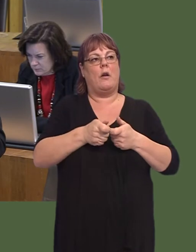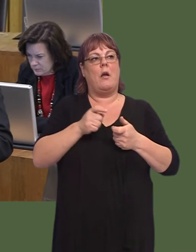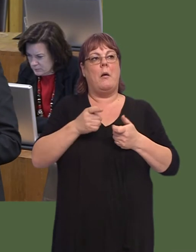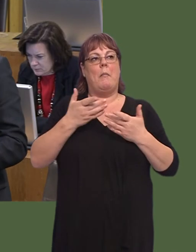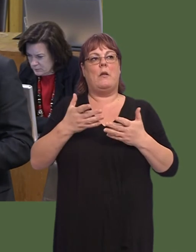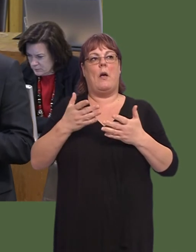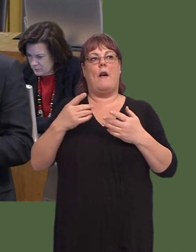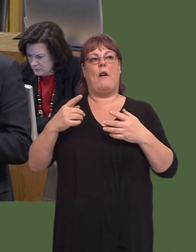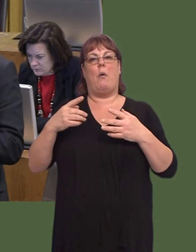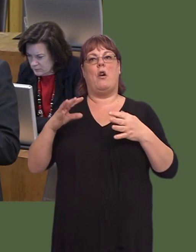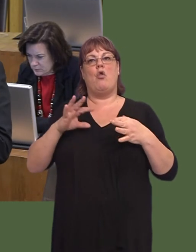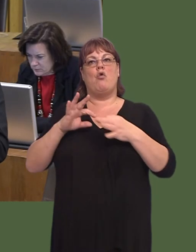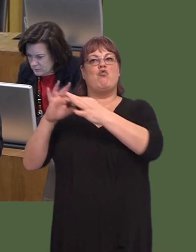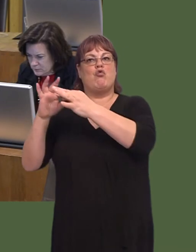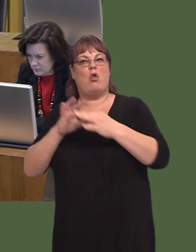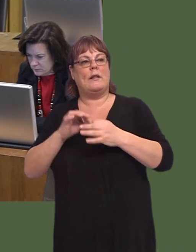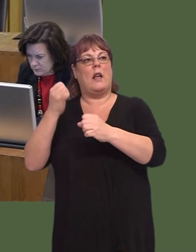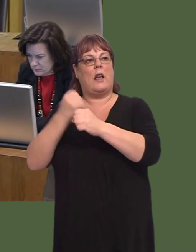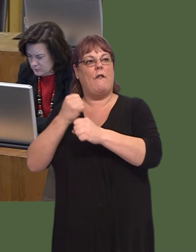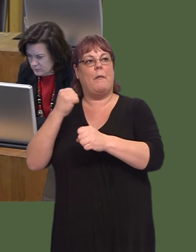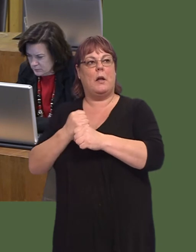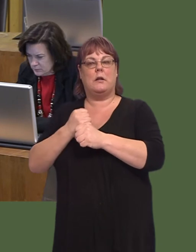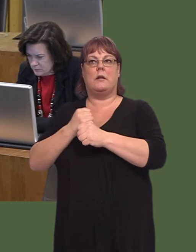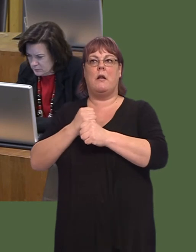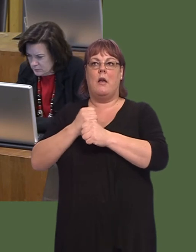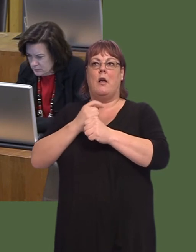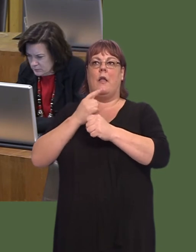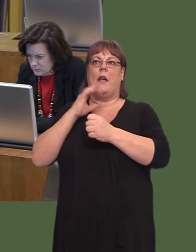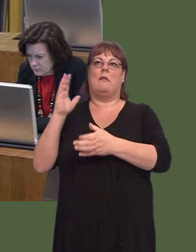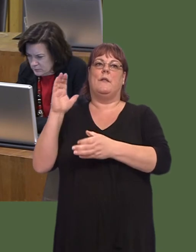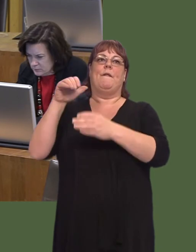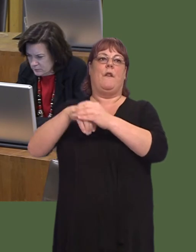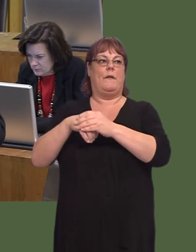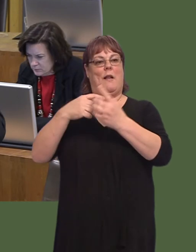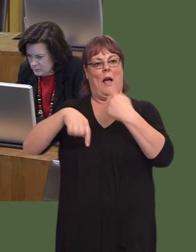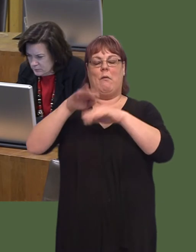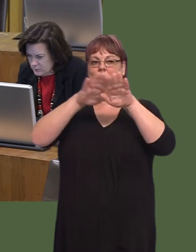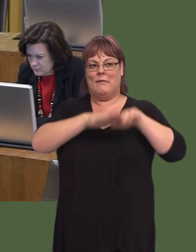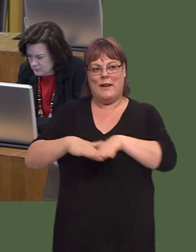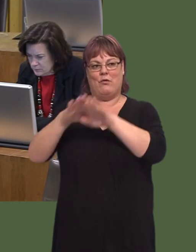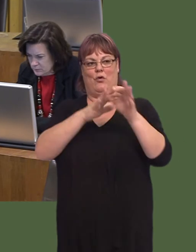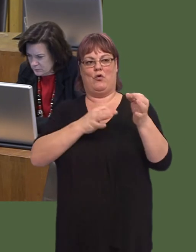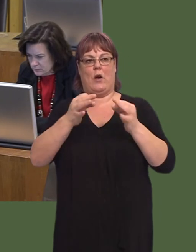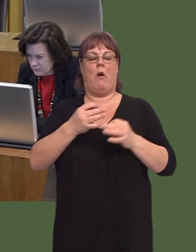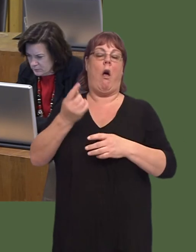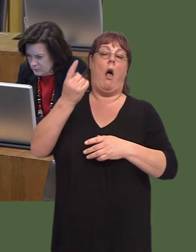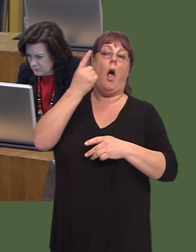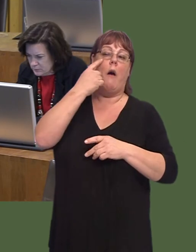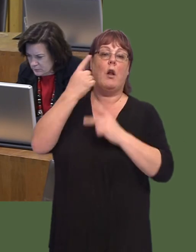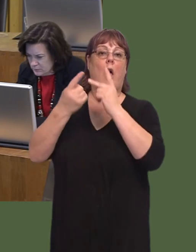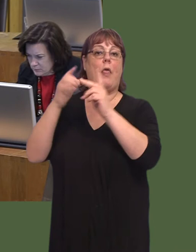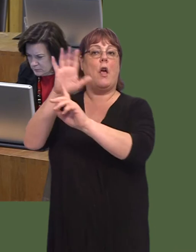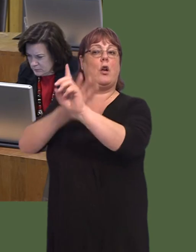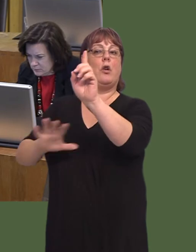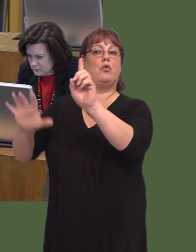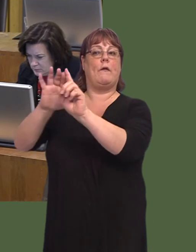the cross-government delivery framework that will be complementing our national strategy, looking at other countries and what they do in